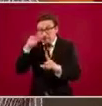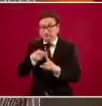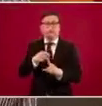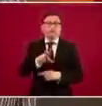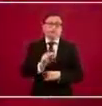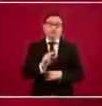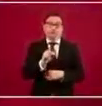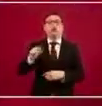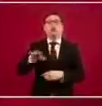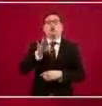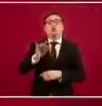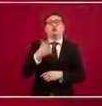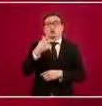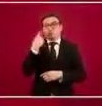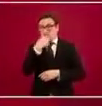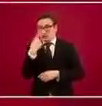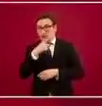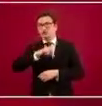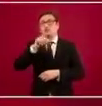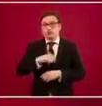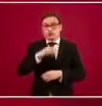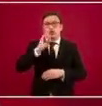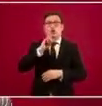precaution measure.